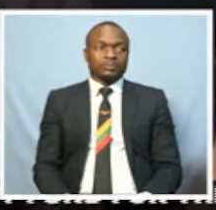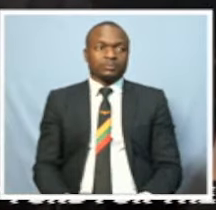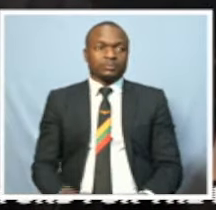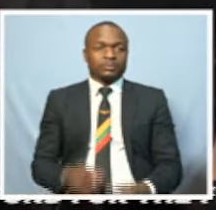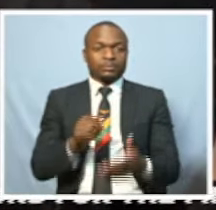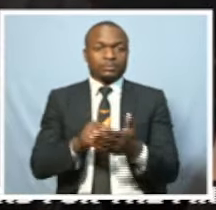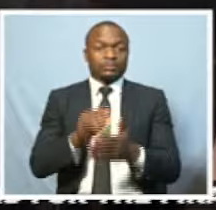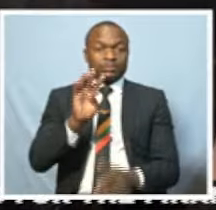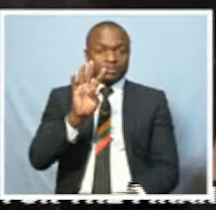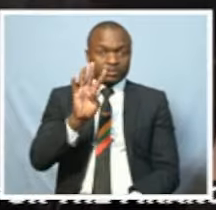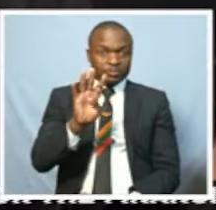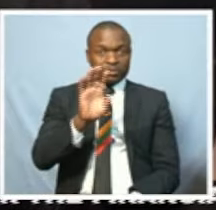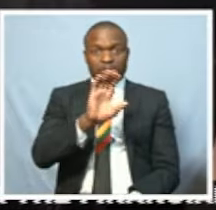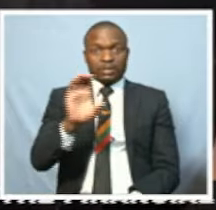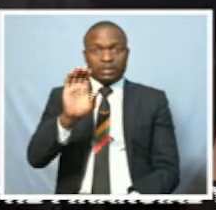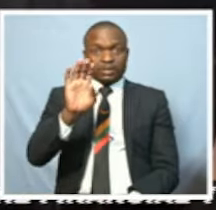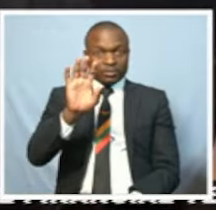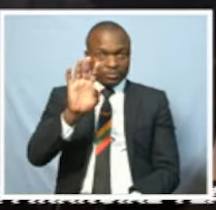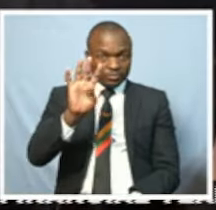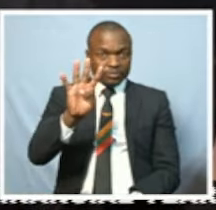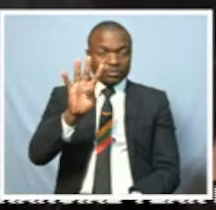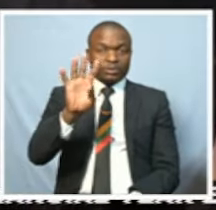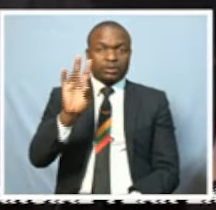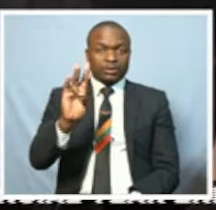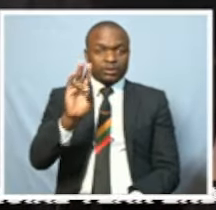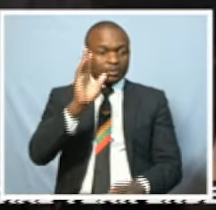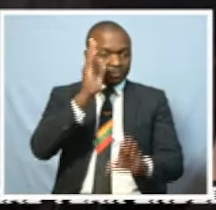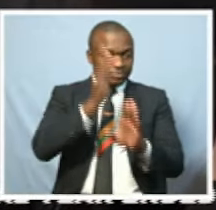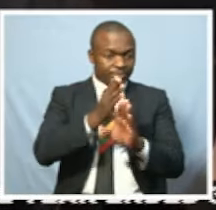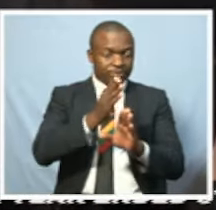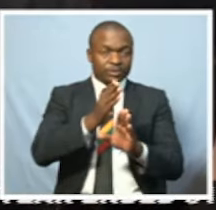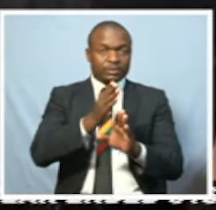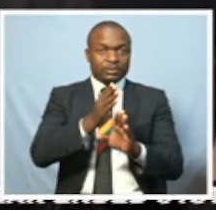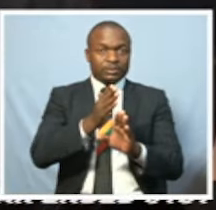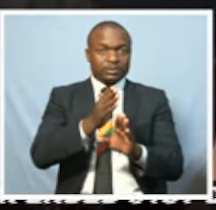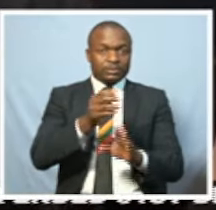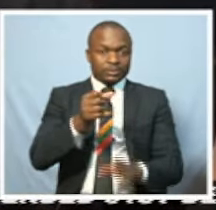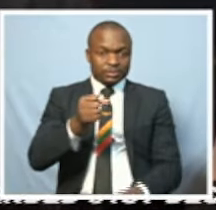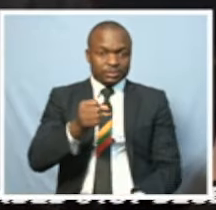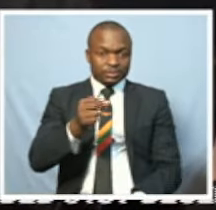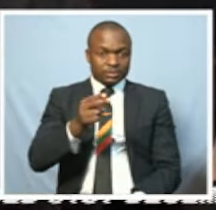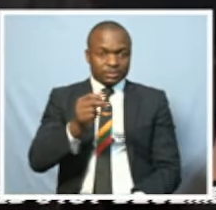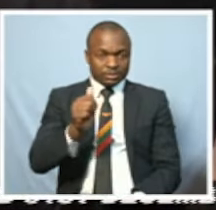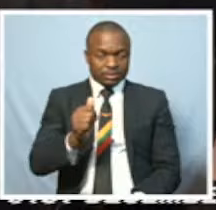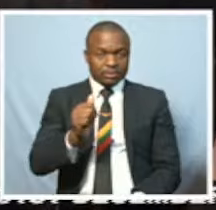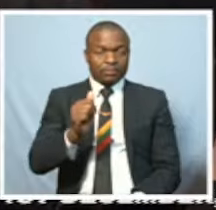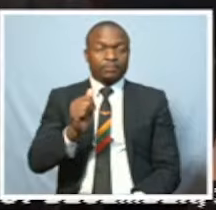this 447, it went to Shambrel, paying for what?